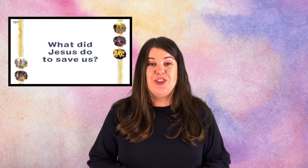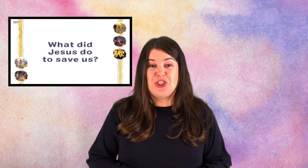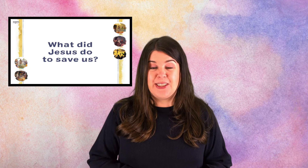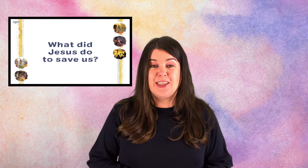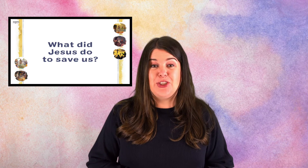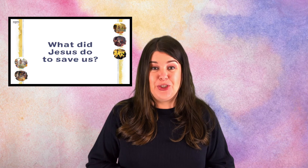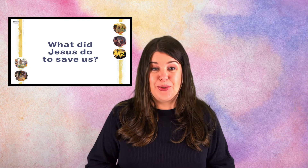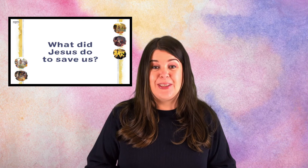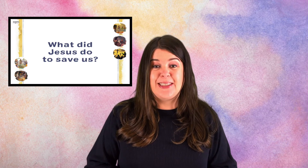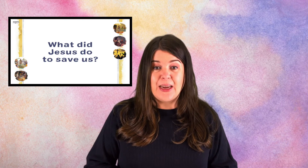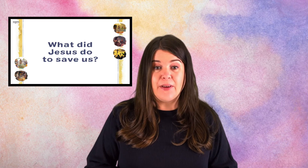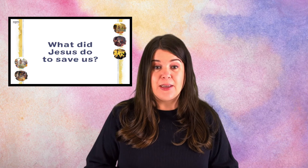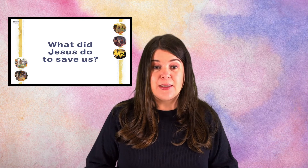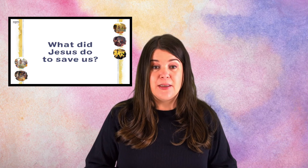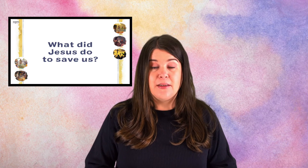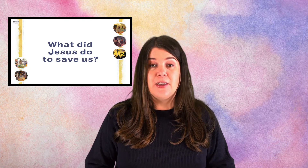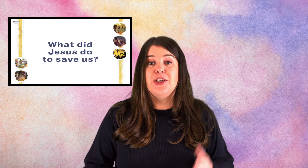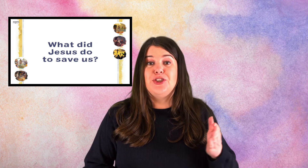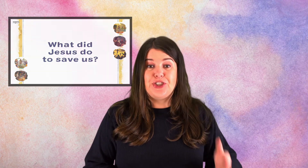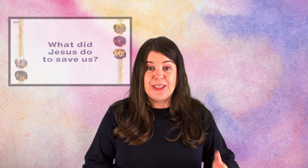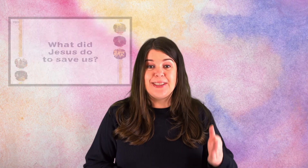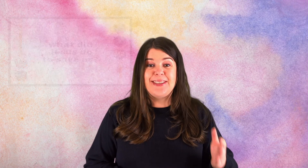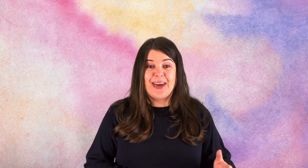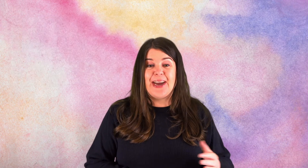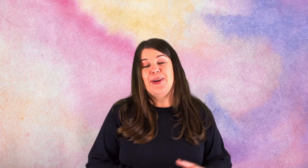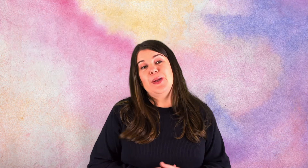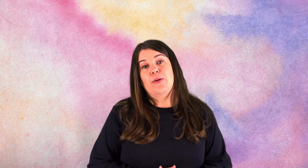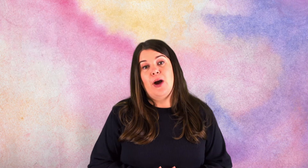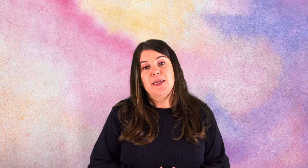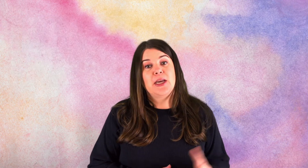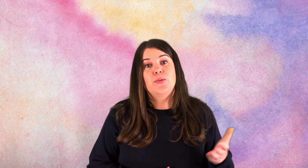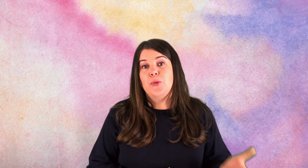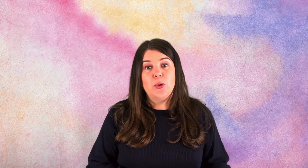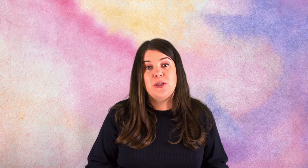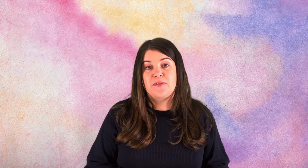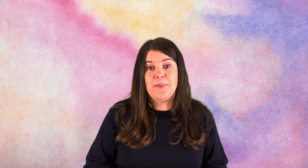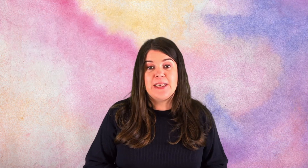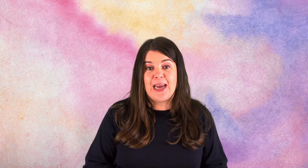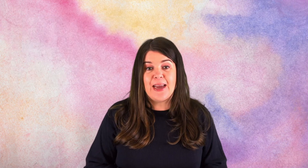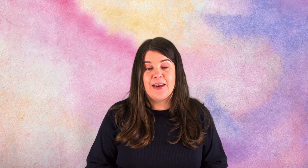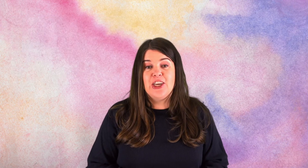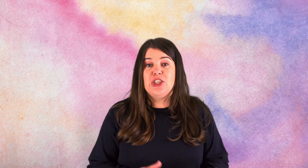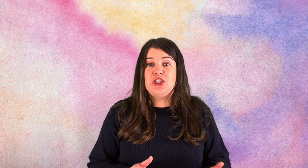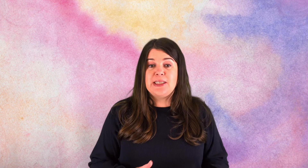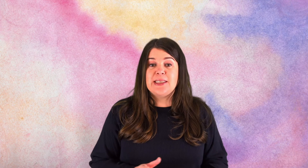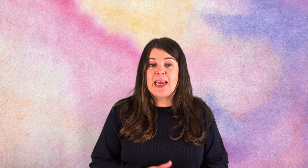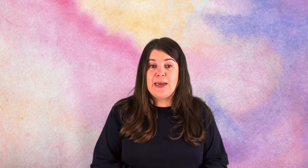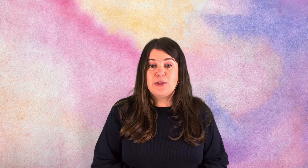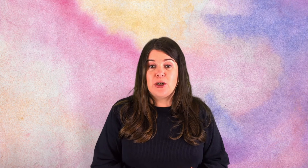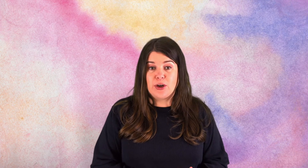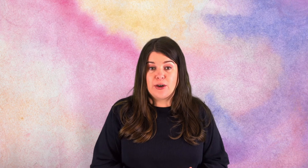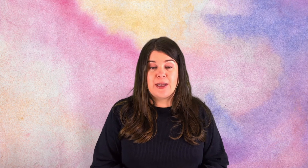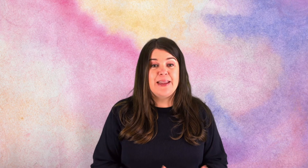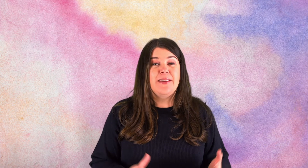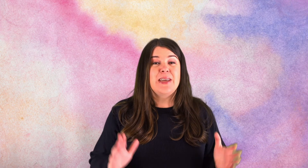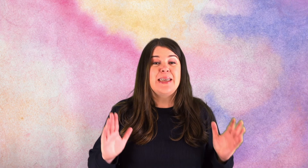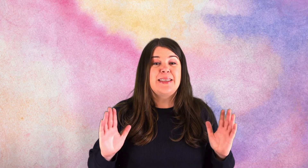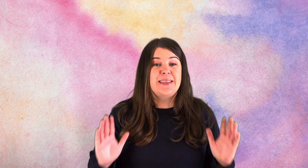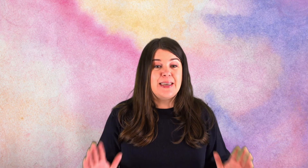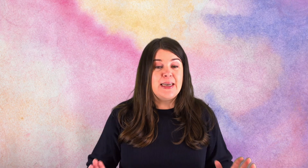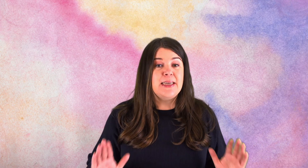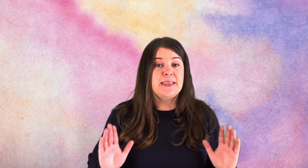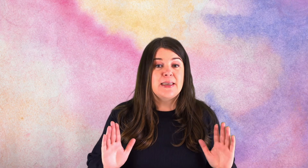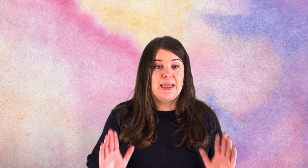did Jesus do to save us? Jesus died on the cross and rose from the dead. Jesus came to earth and lived